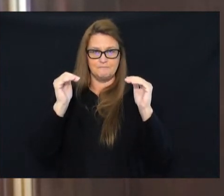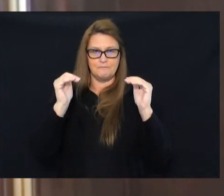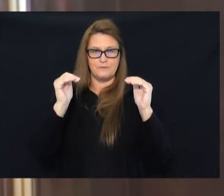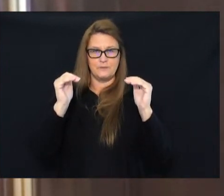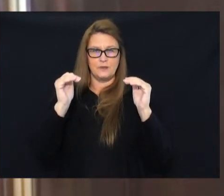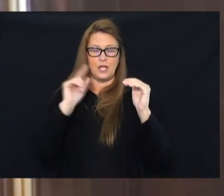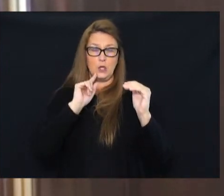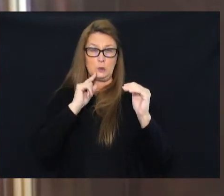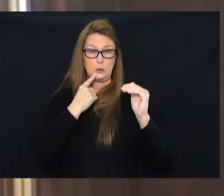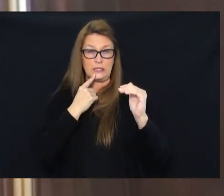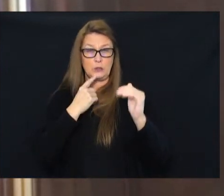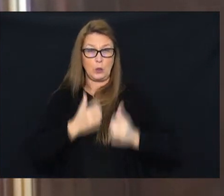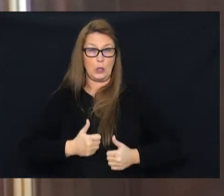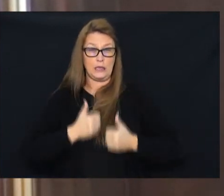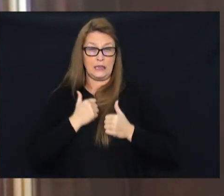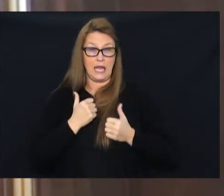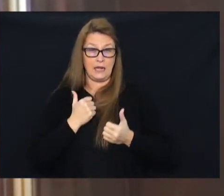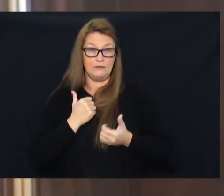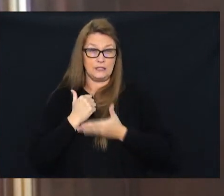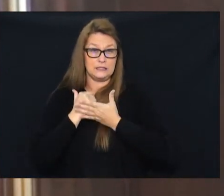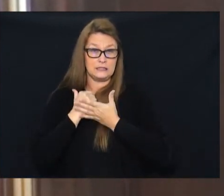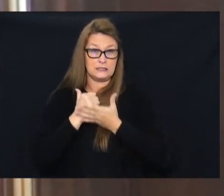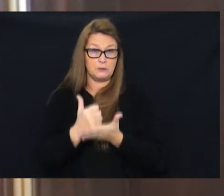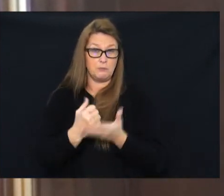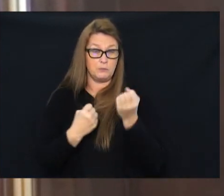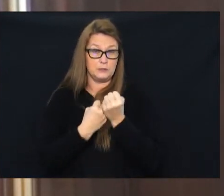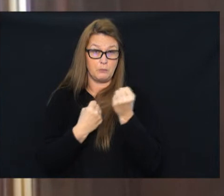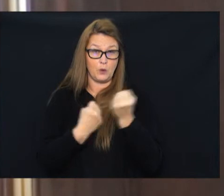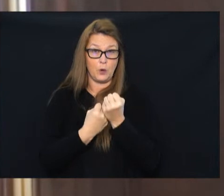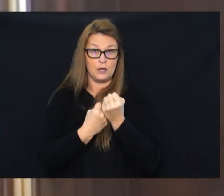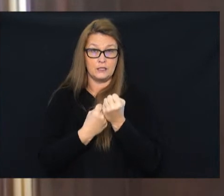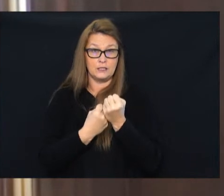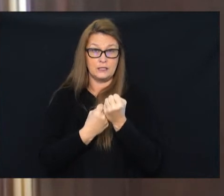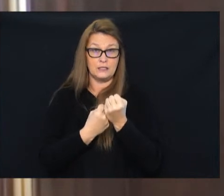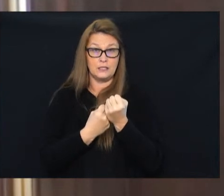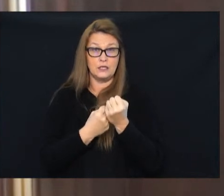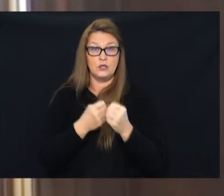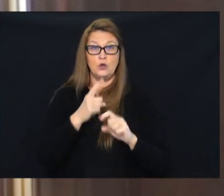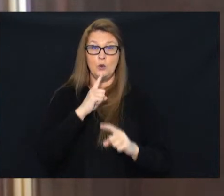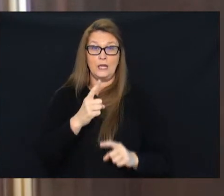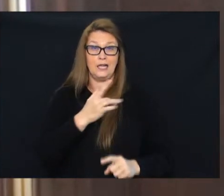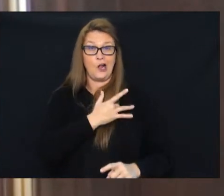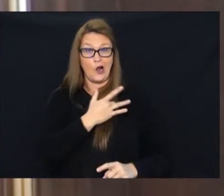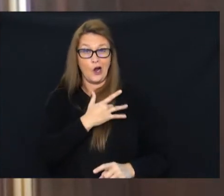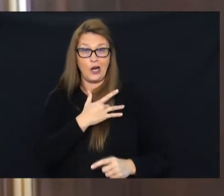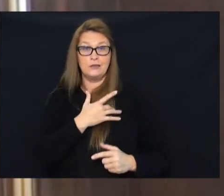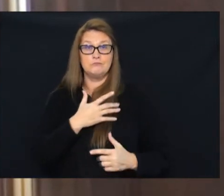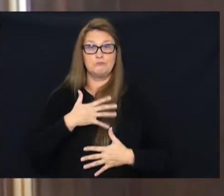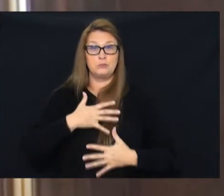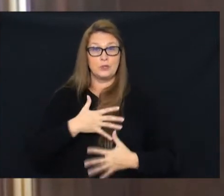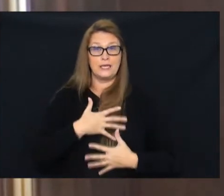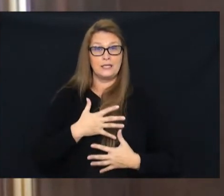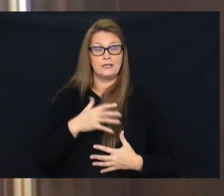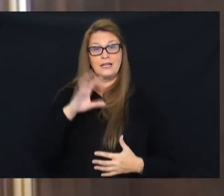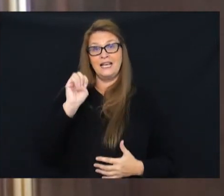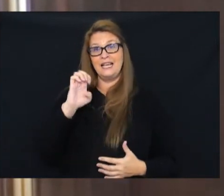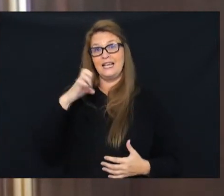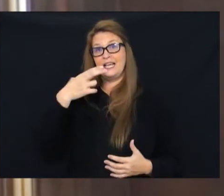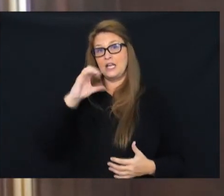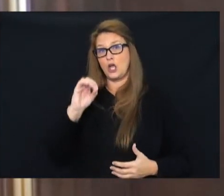critical life support that we can offer, which is really bedside cardiopulmonary bypass machines, and we call it